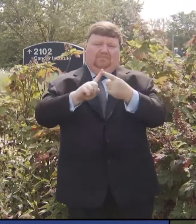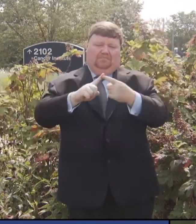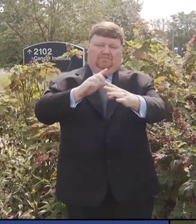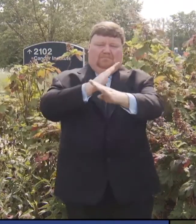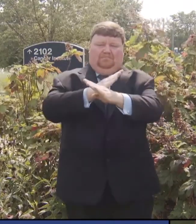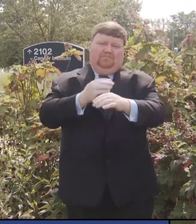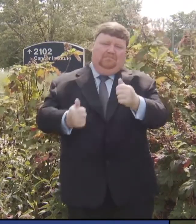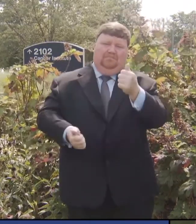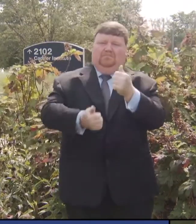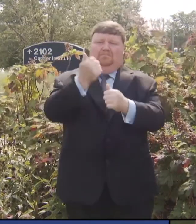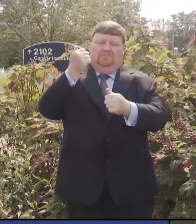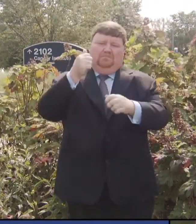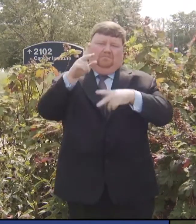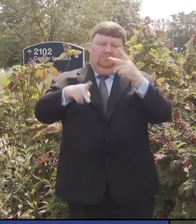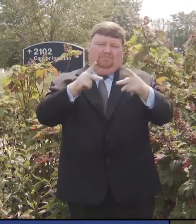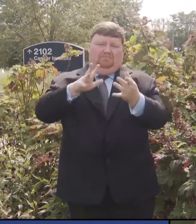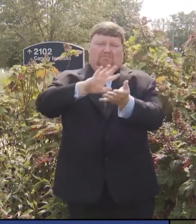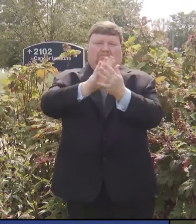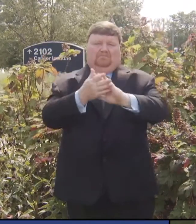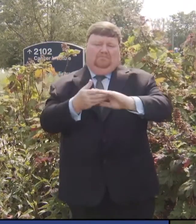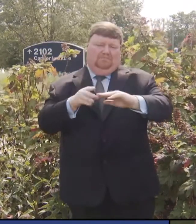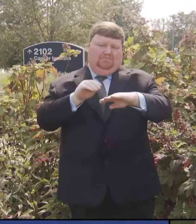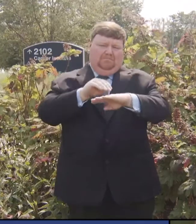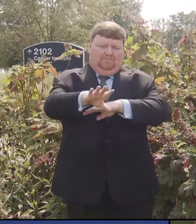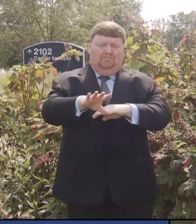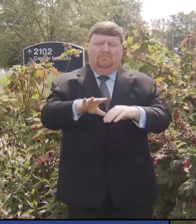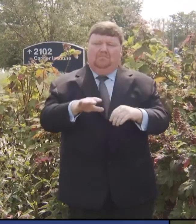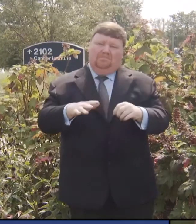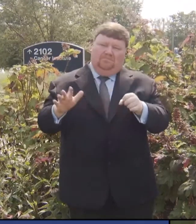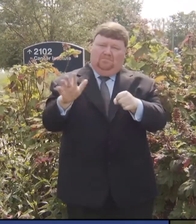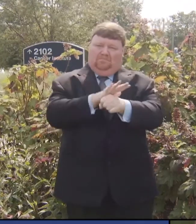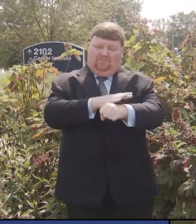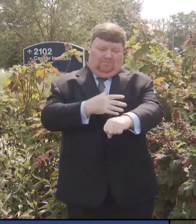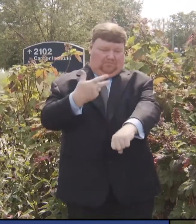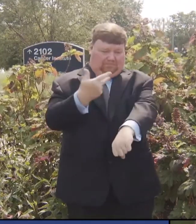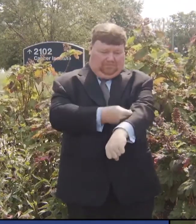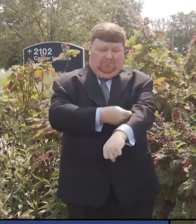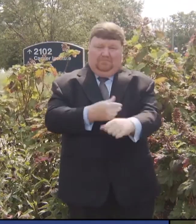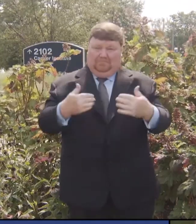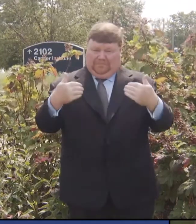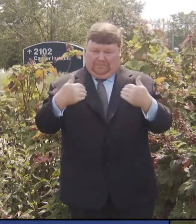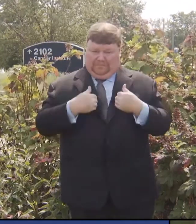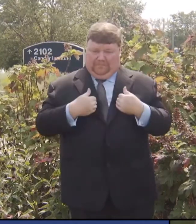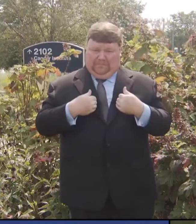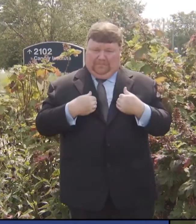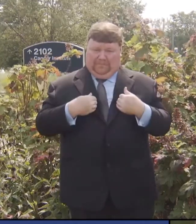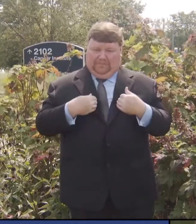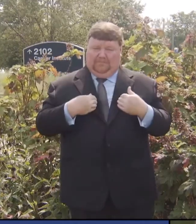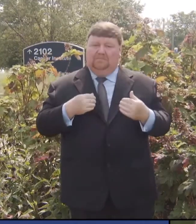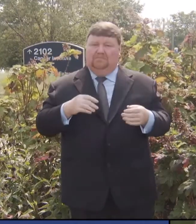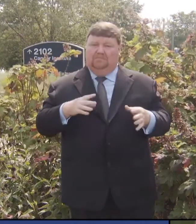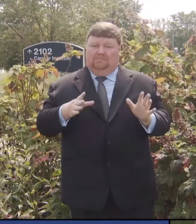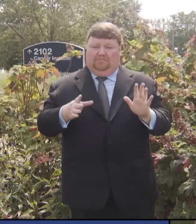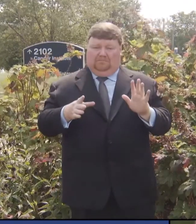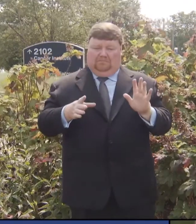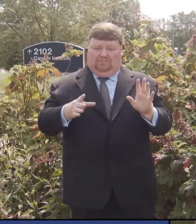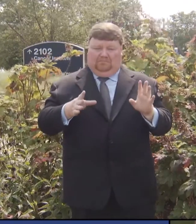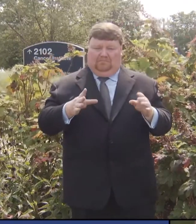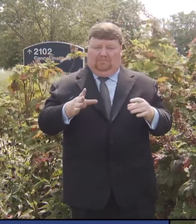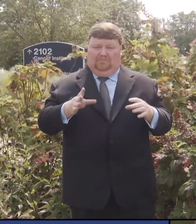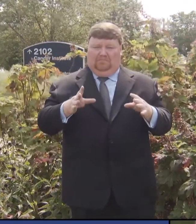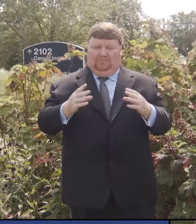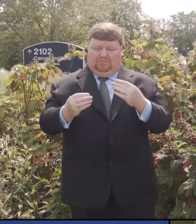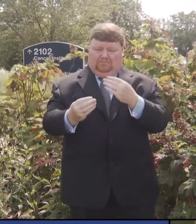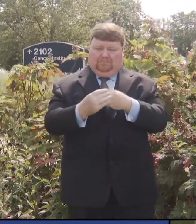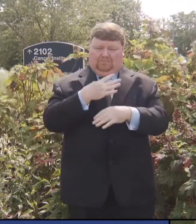preventing most infections. When fully vaccinated people develop symptoms from COVID-19 in a breakthrough infection,